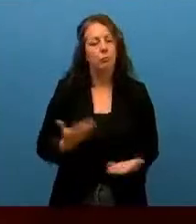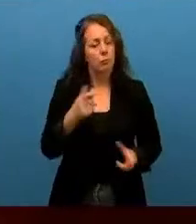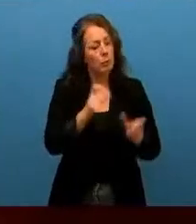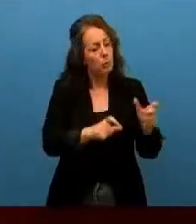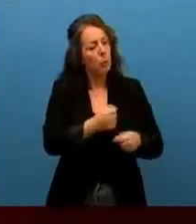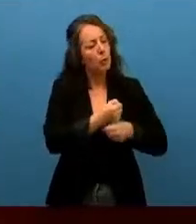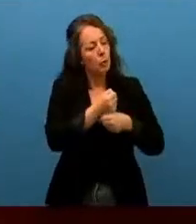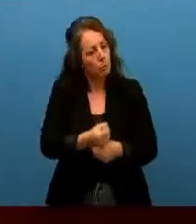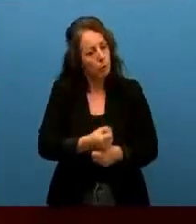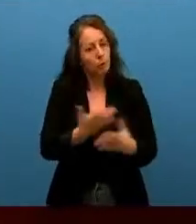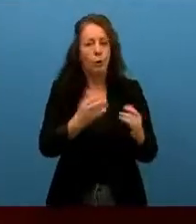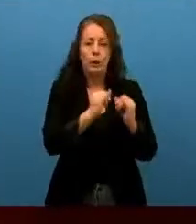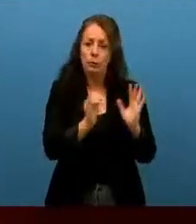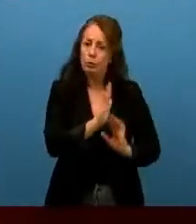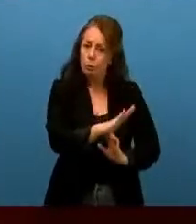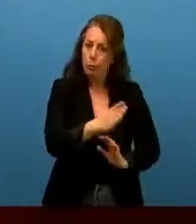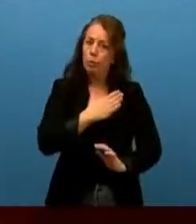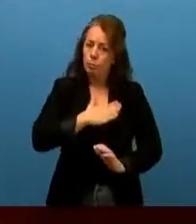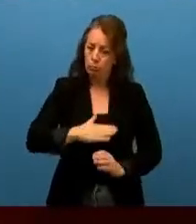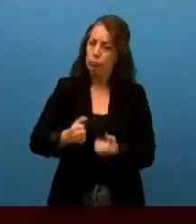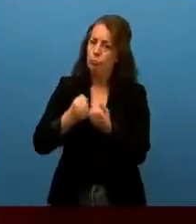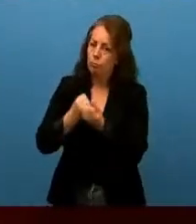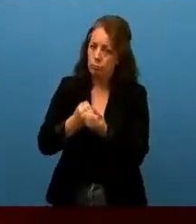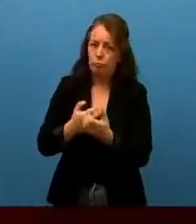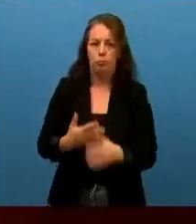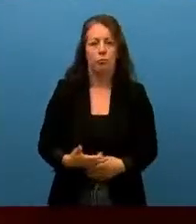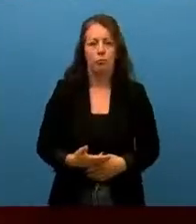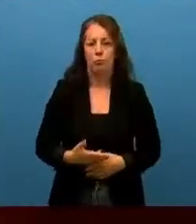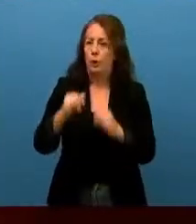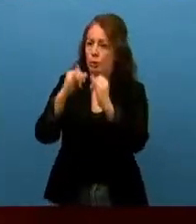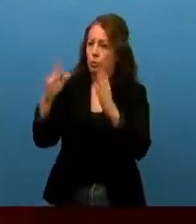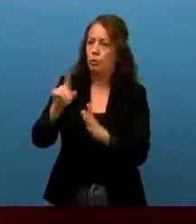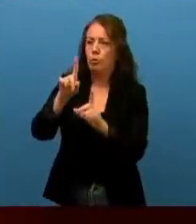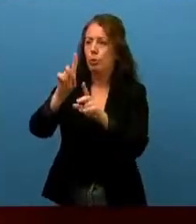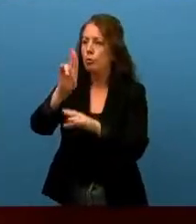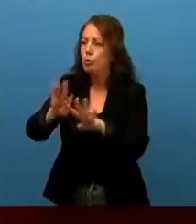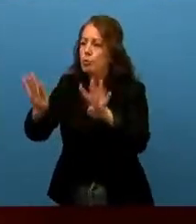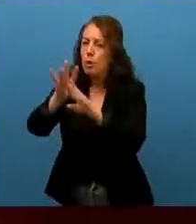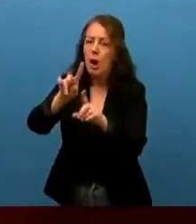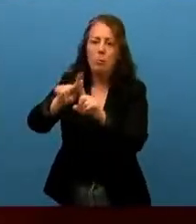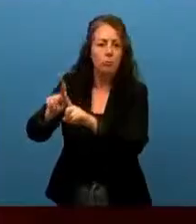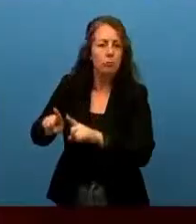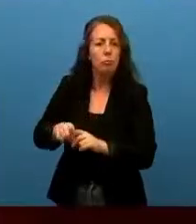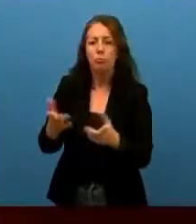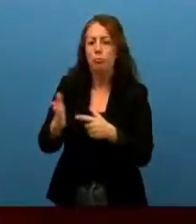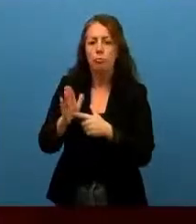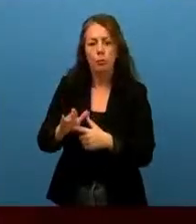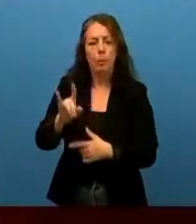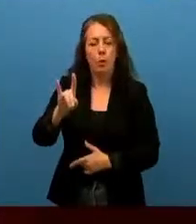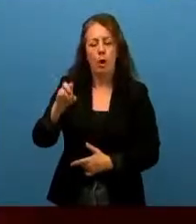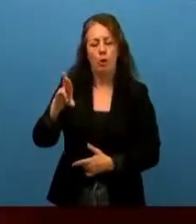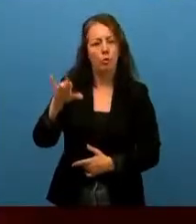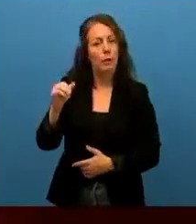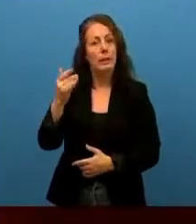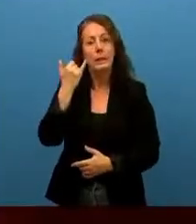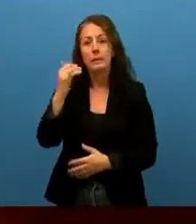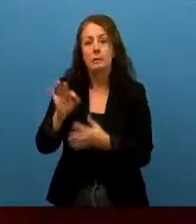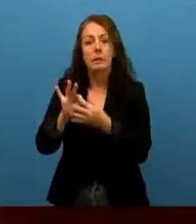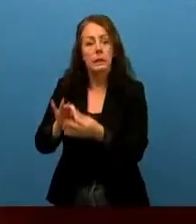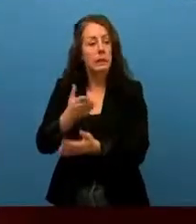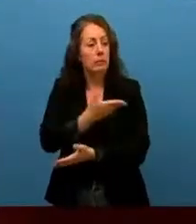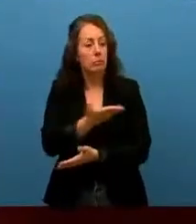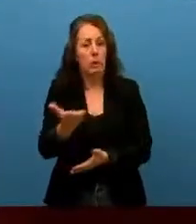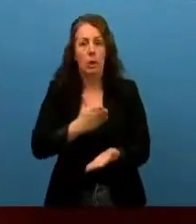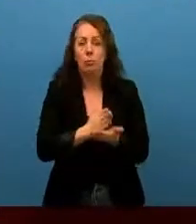relevant United Nations bodies, including meetings of the Human Rights Council on issues affecting them. We have supported the recent